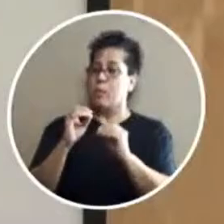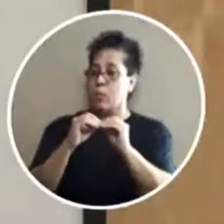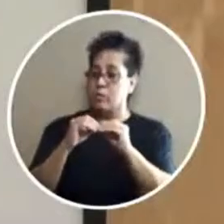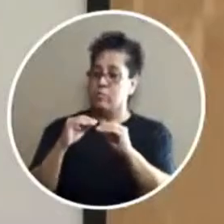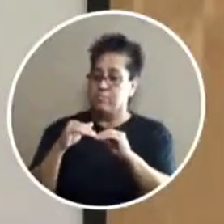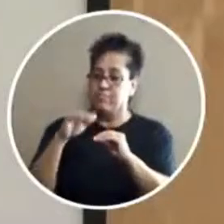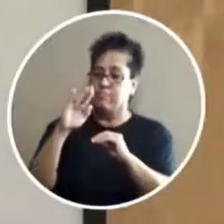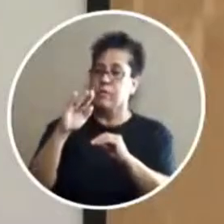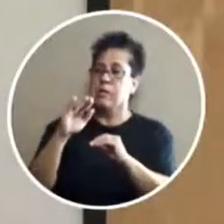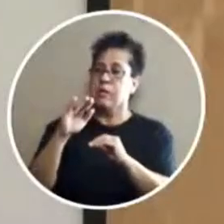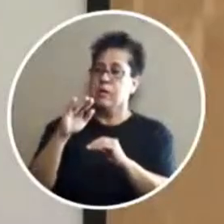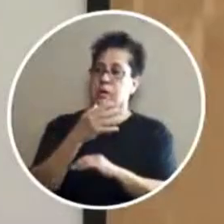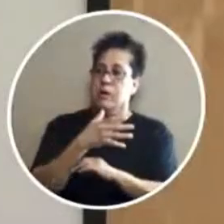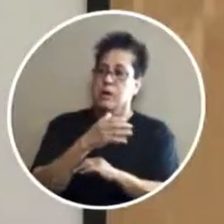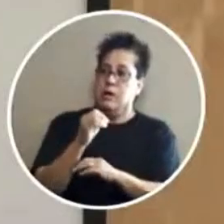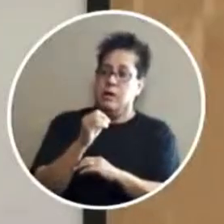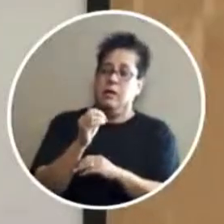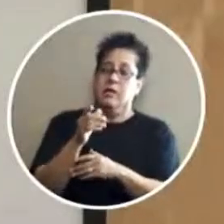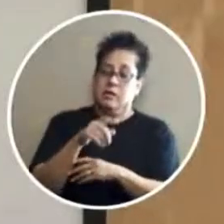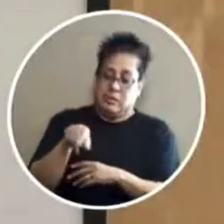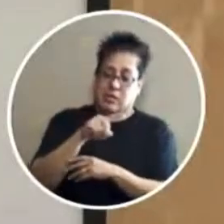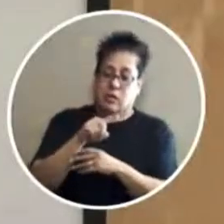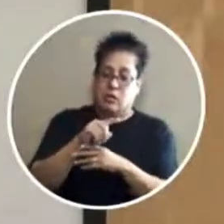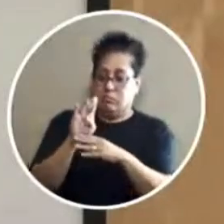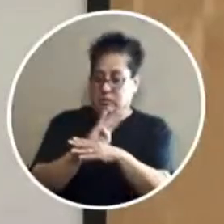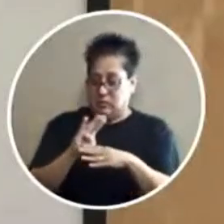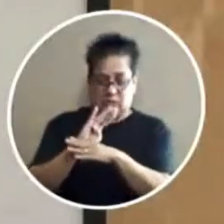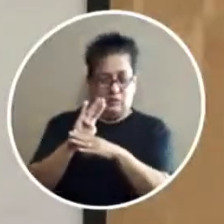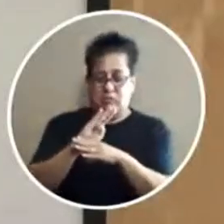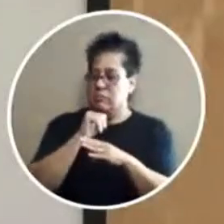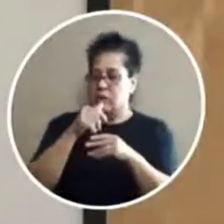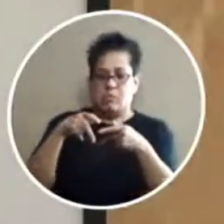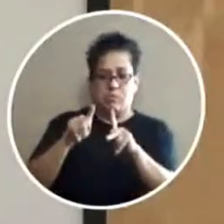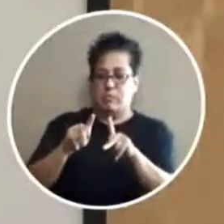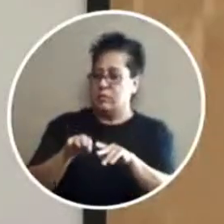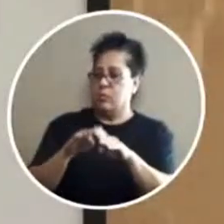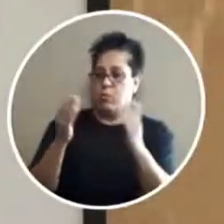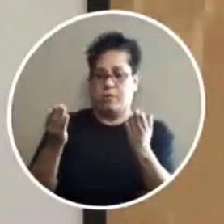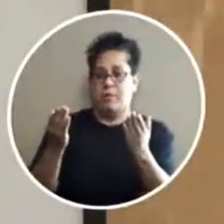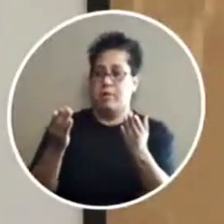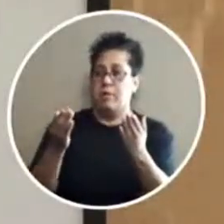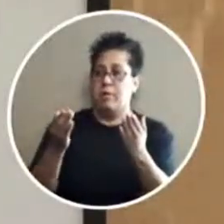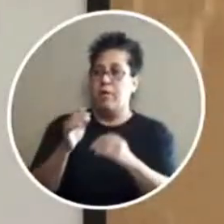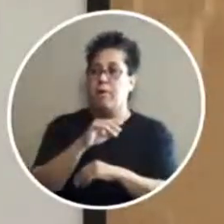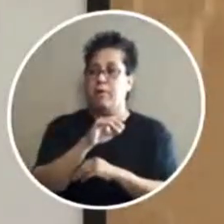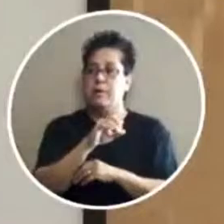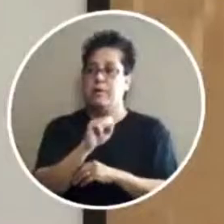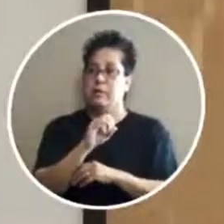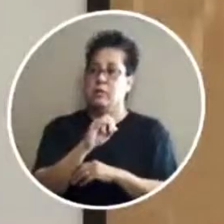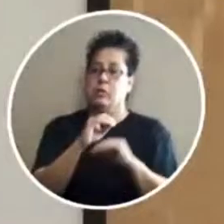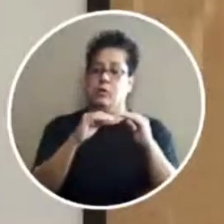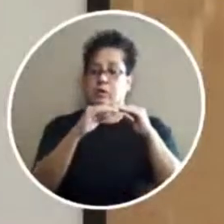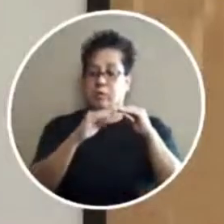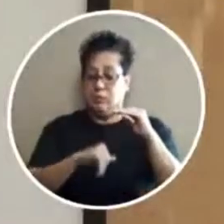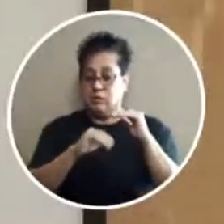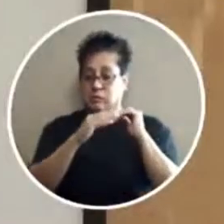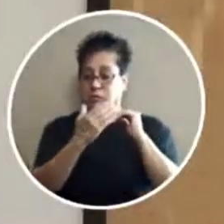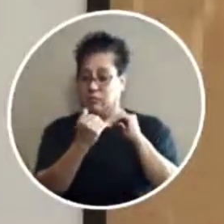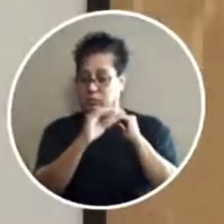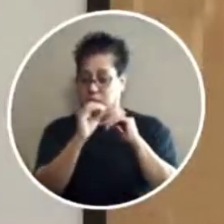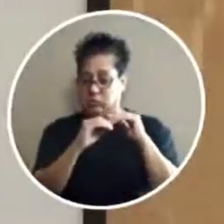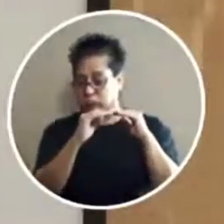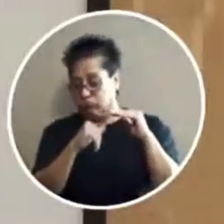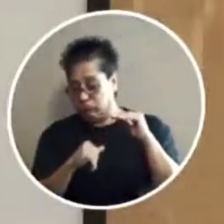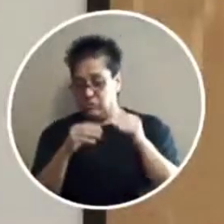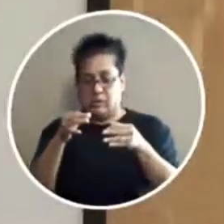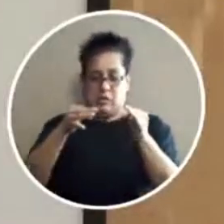bars and similar establishments are not permitted to reopen. If areas report below 50%, the county judge may